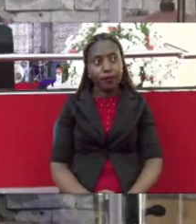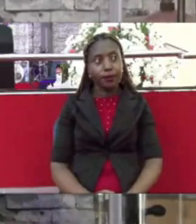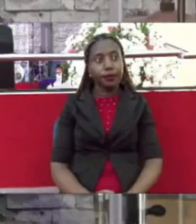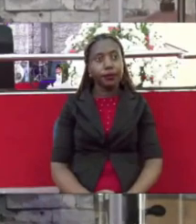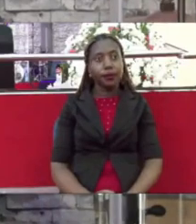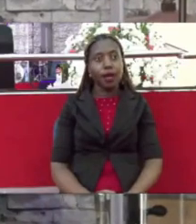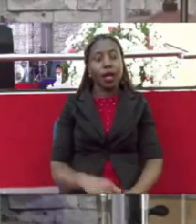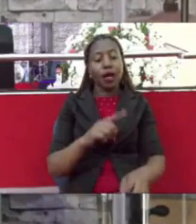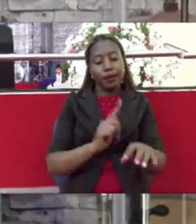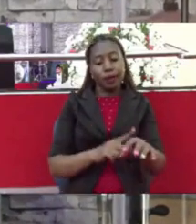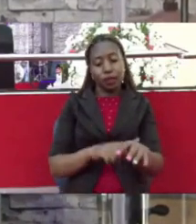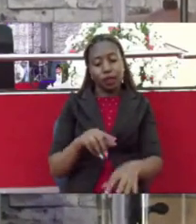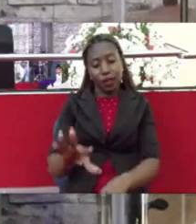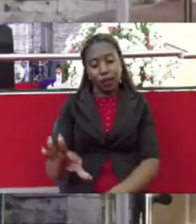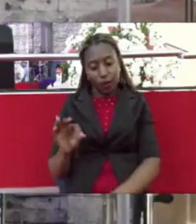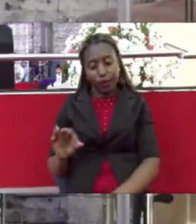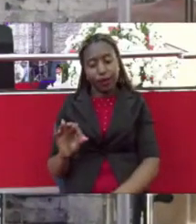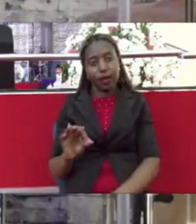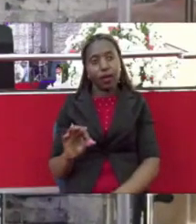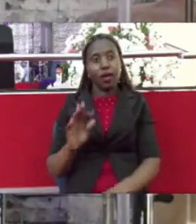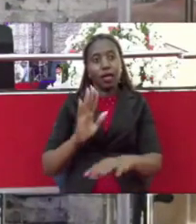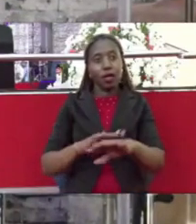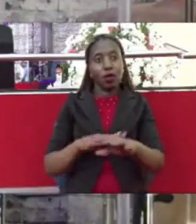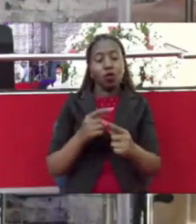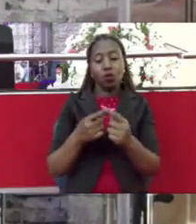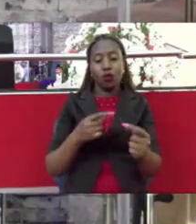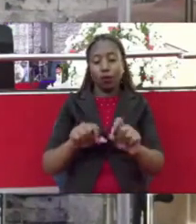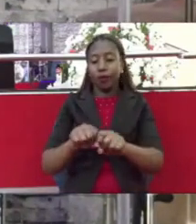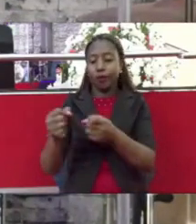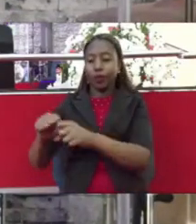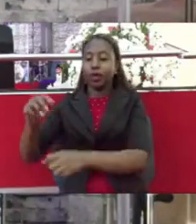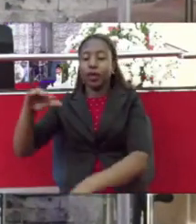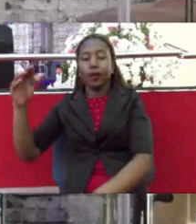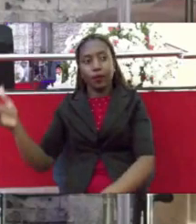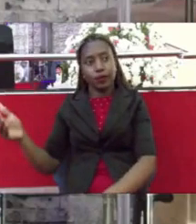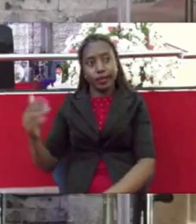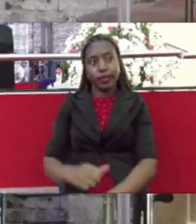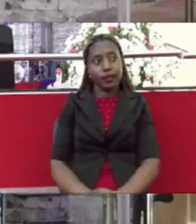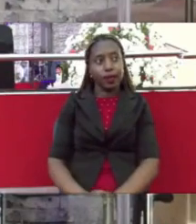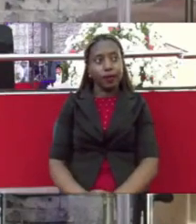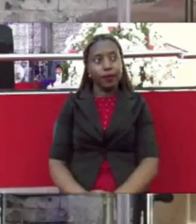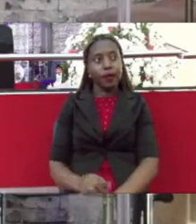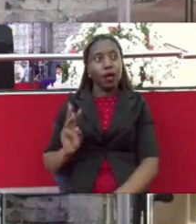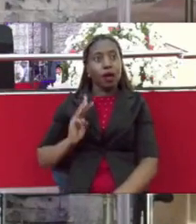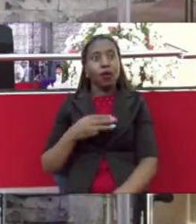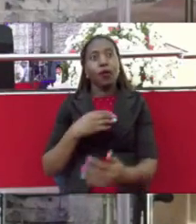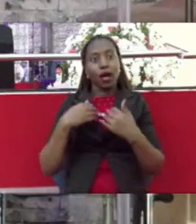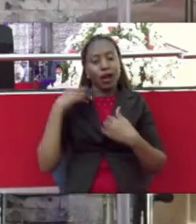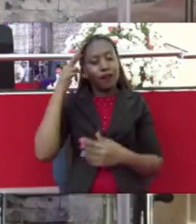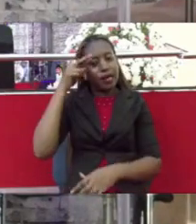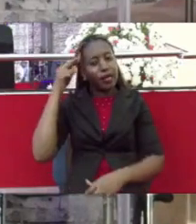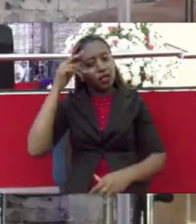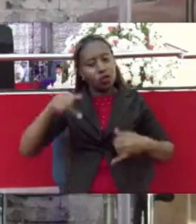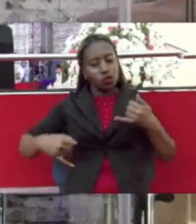the good from our Threshed Mountains. Ya kwamba tunapochukua mazuri kutoka kwa milima yetu iliyowekwa chini, we will have a reason to rejoice in the